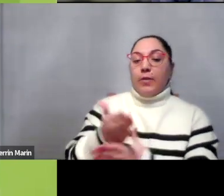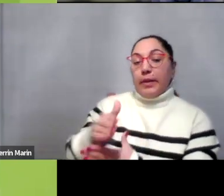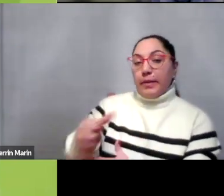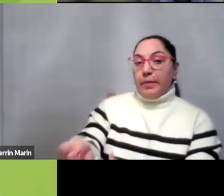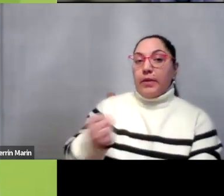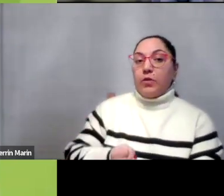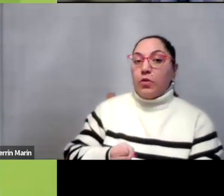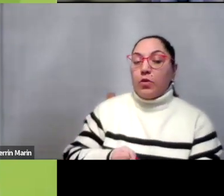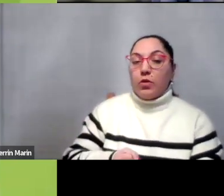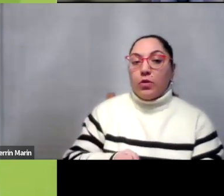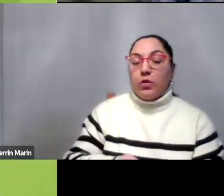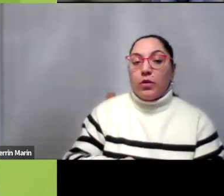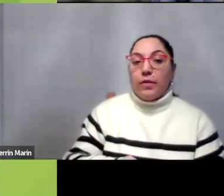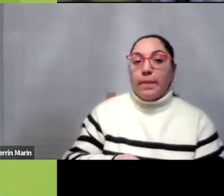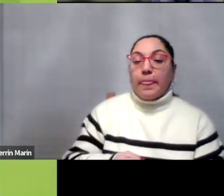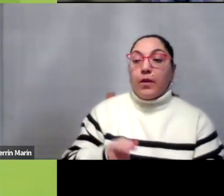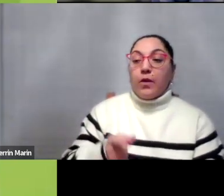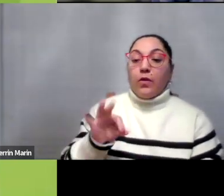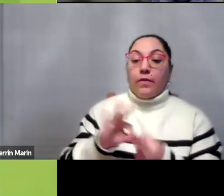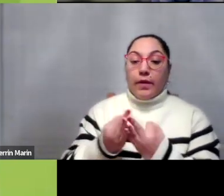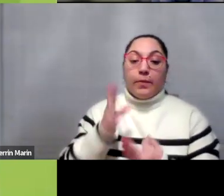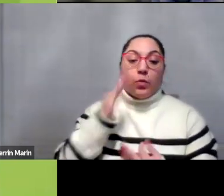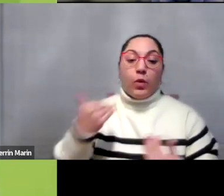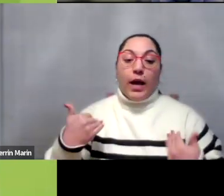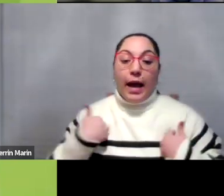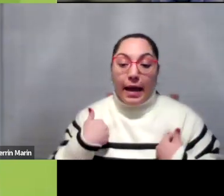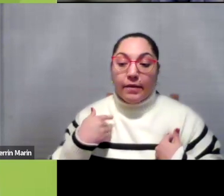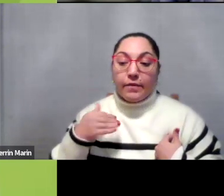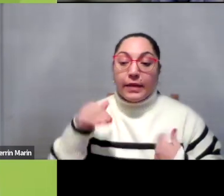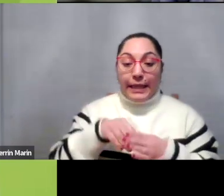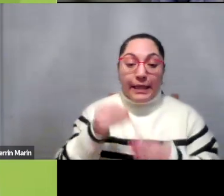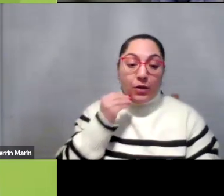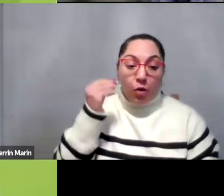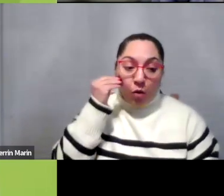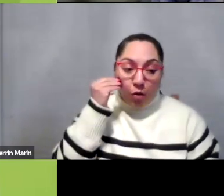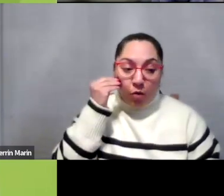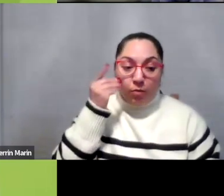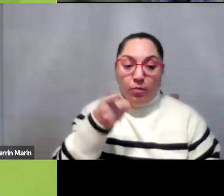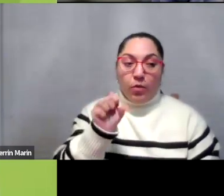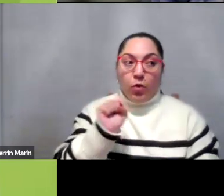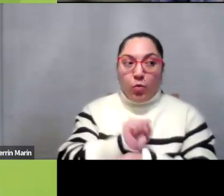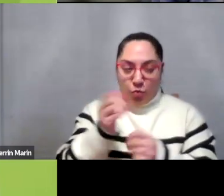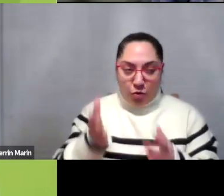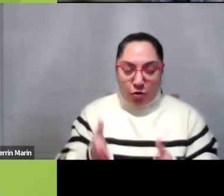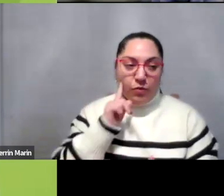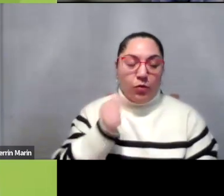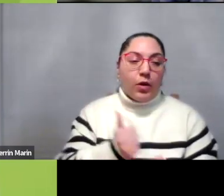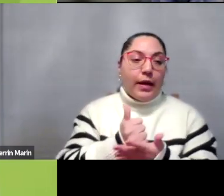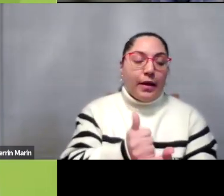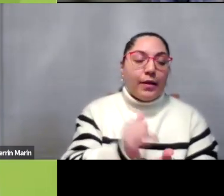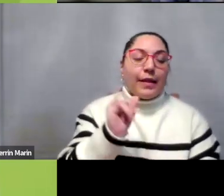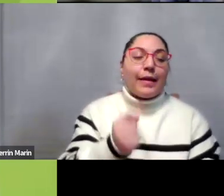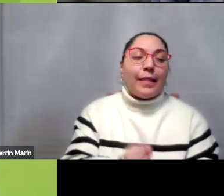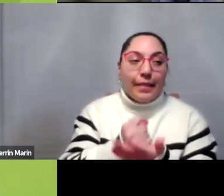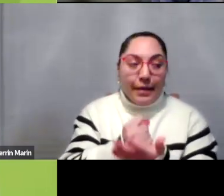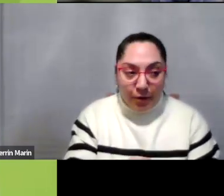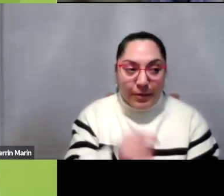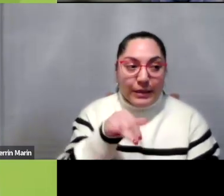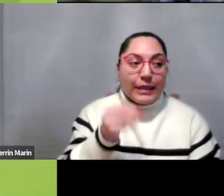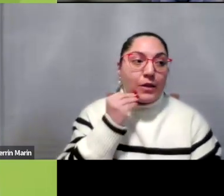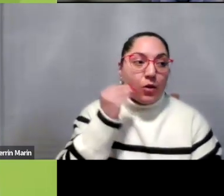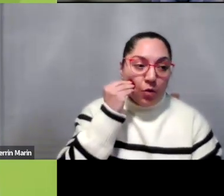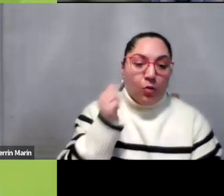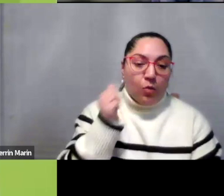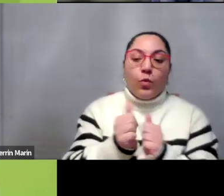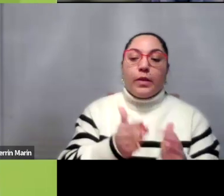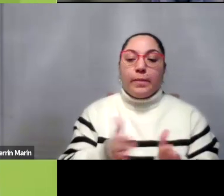receiving this service, they receive an in-home stabilization worker to help kind of help with and a therapist who helps set up a